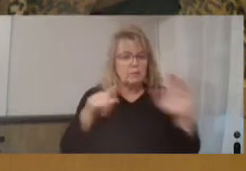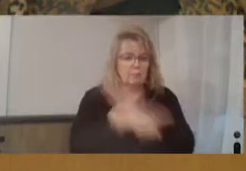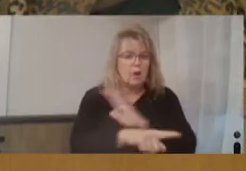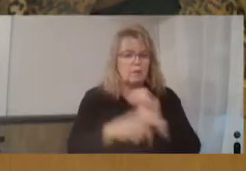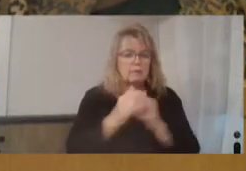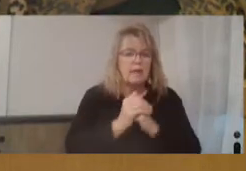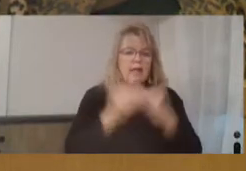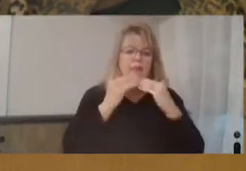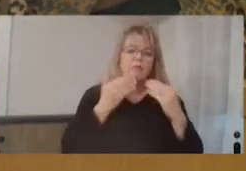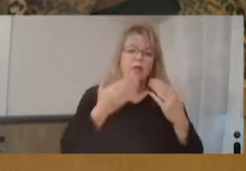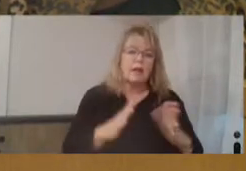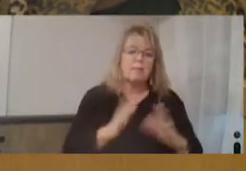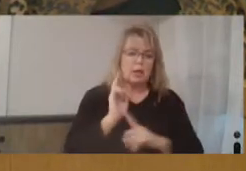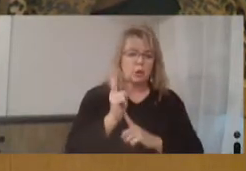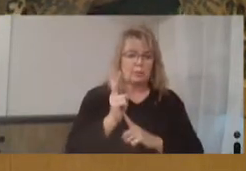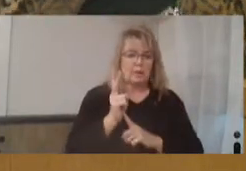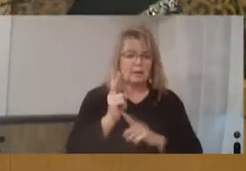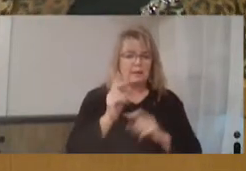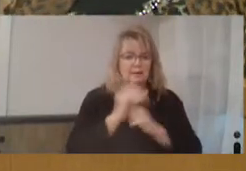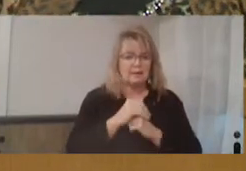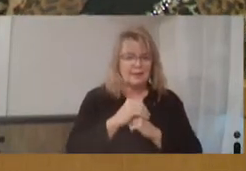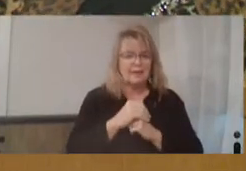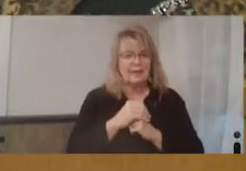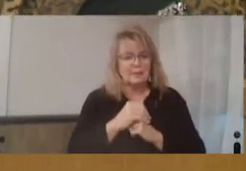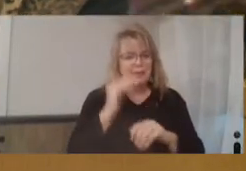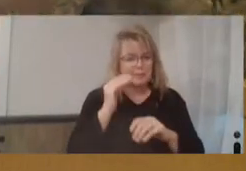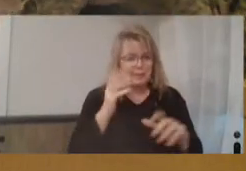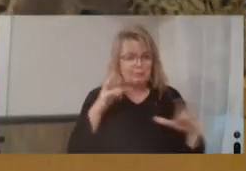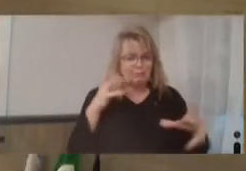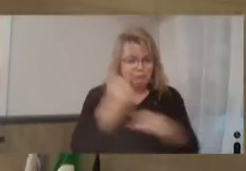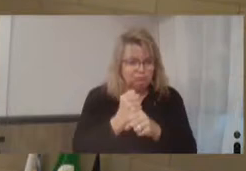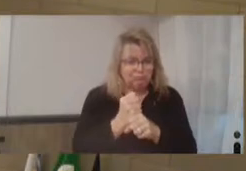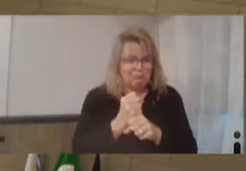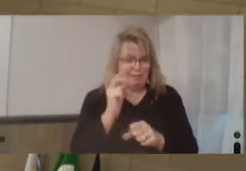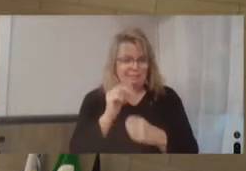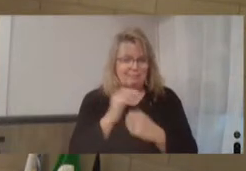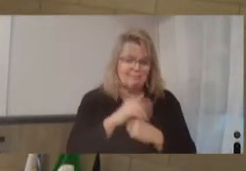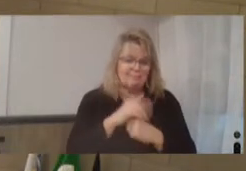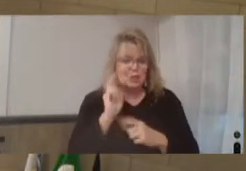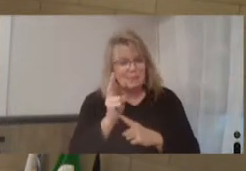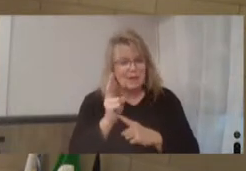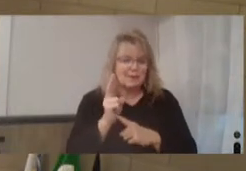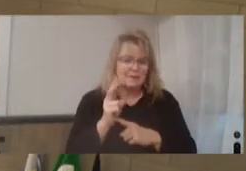have my 2-minute speech in my 3-minute time. Thank you very much for coming.